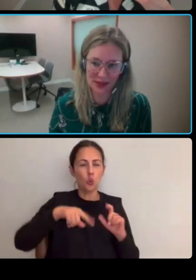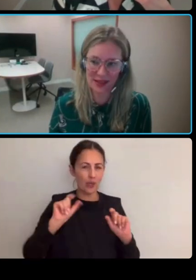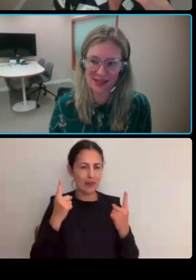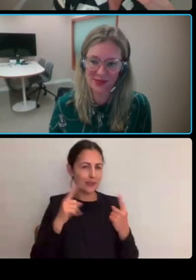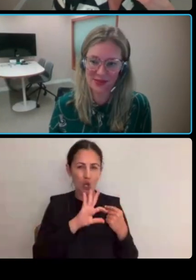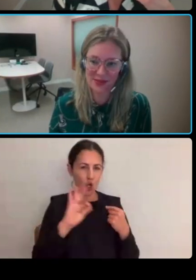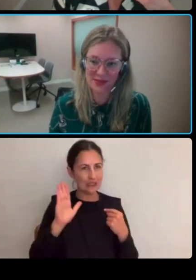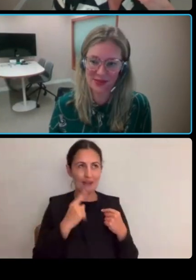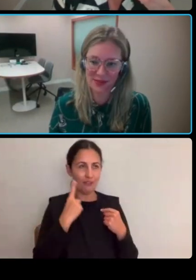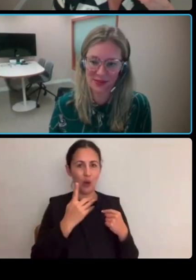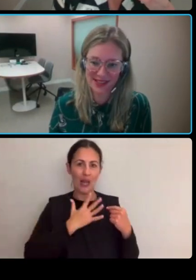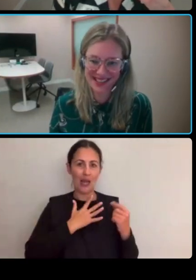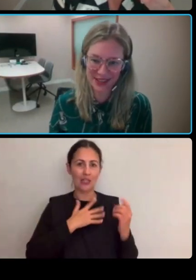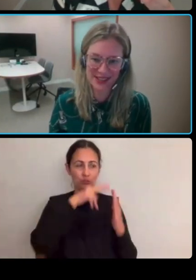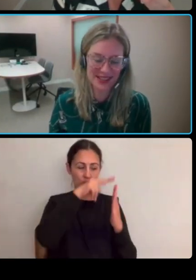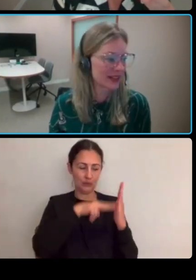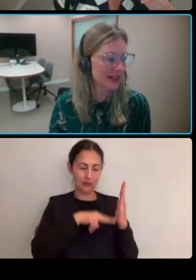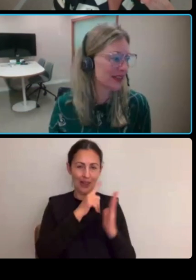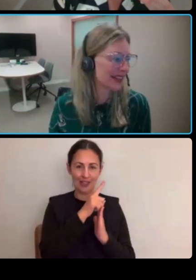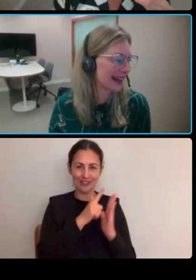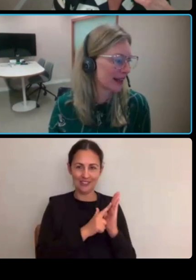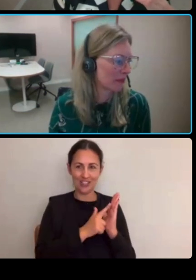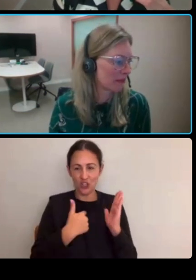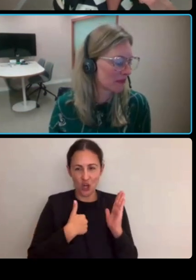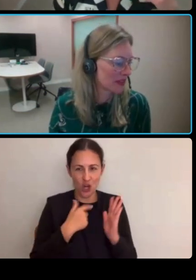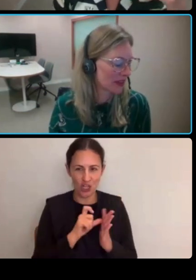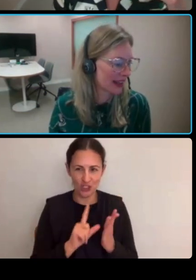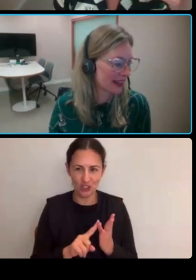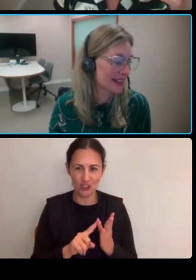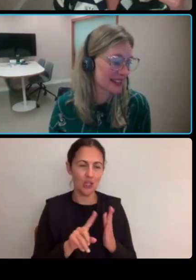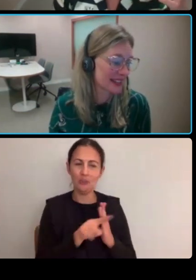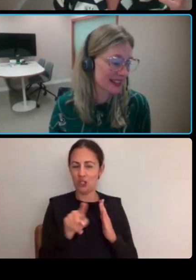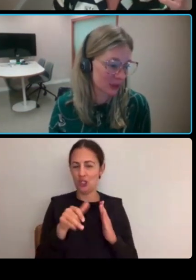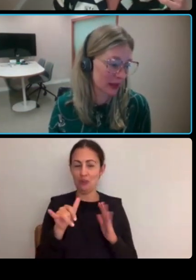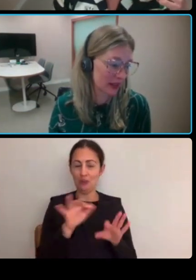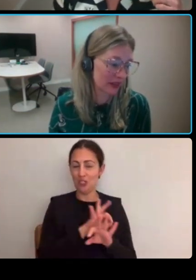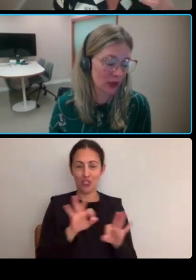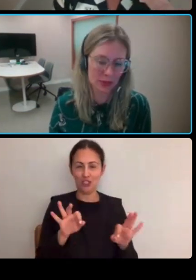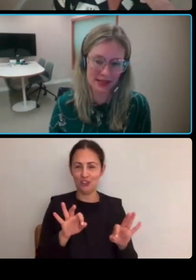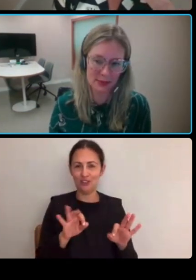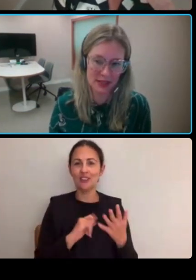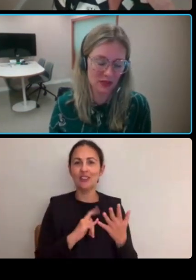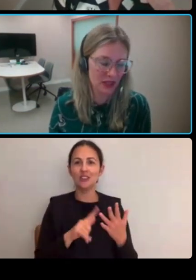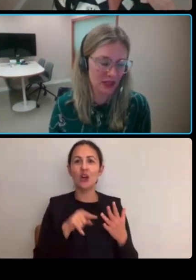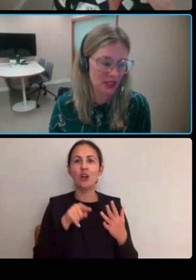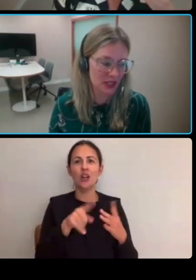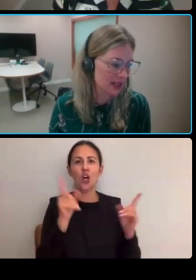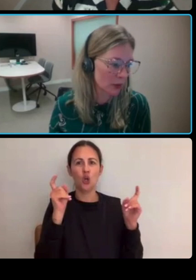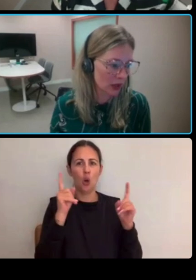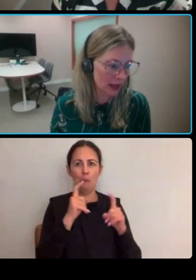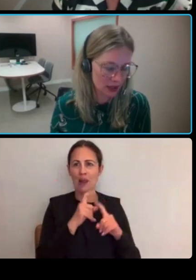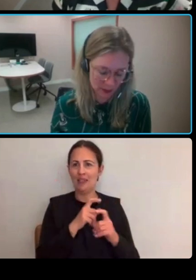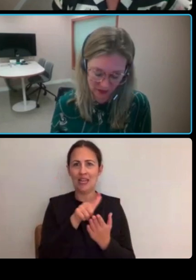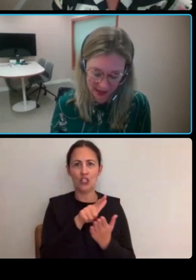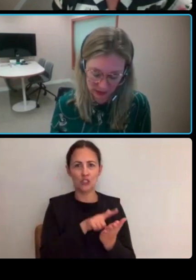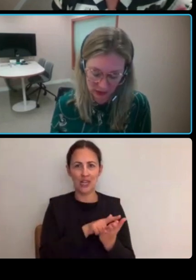not everyone likes reading legislation as much as I do, and it will be a very complex piece of legislation.